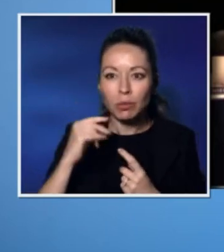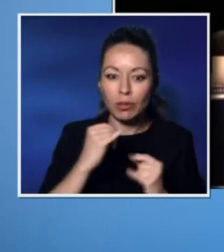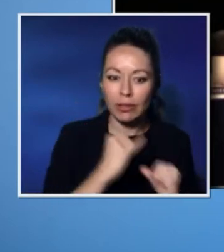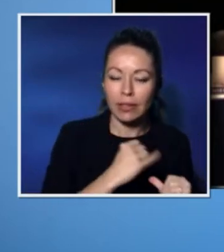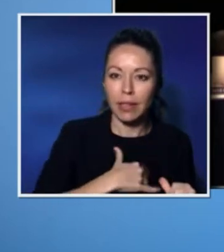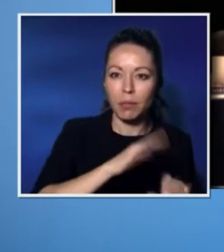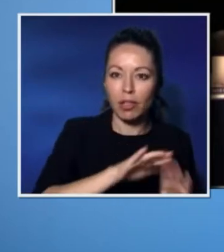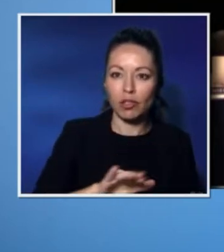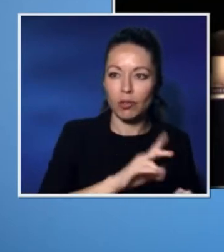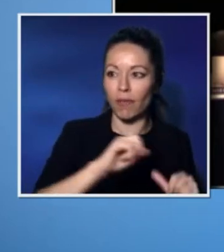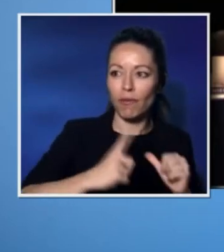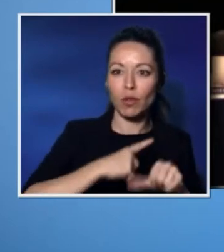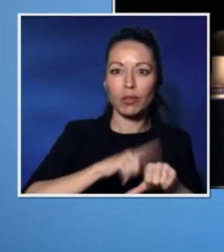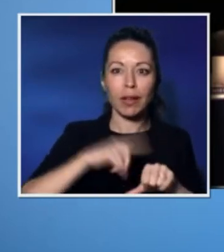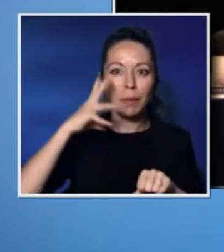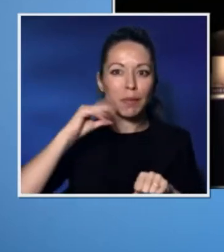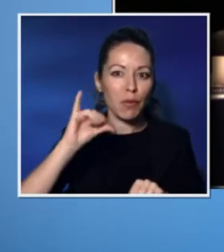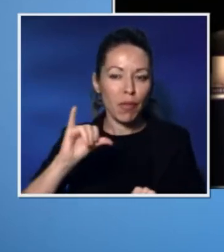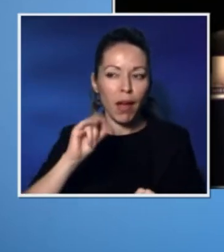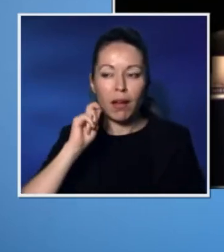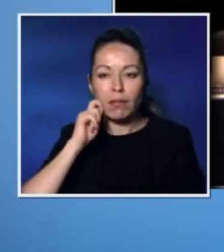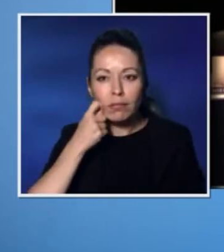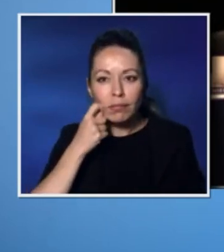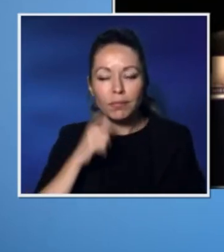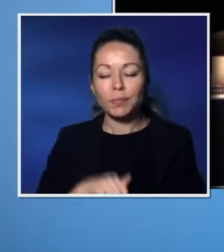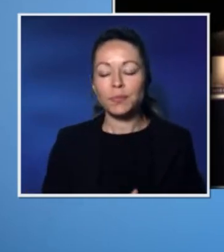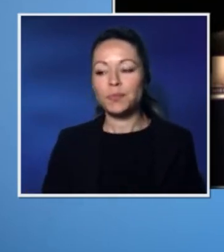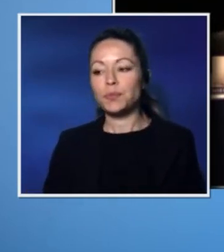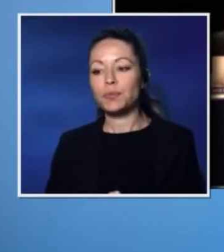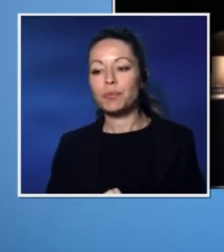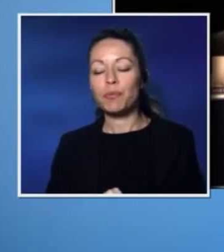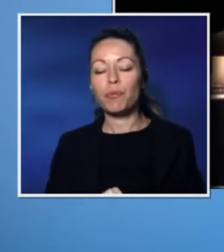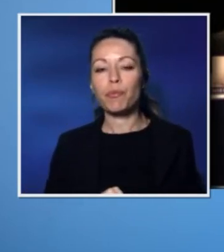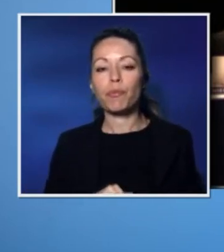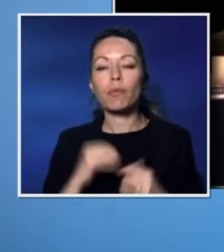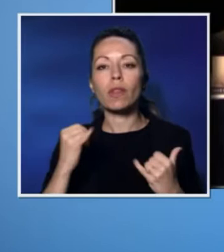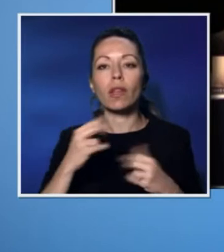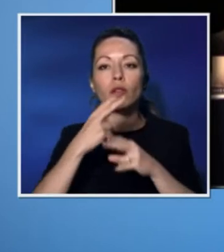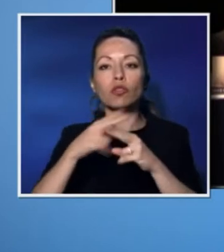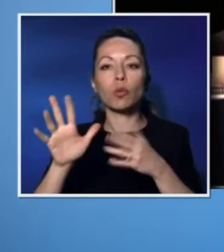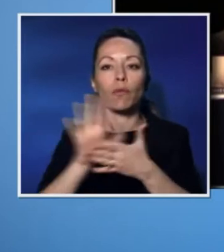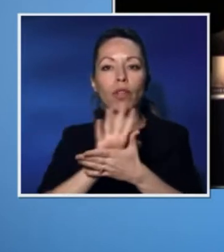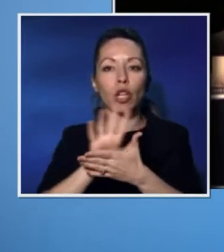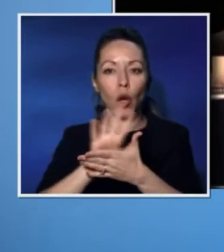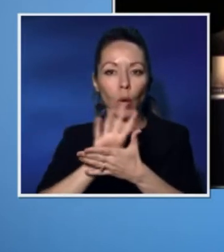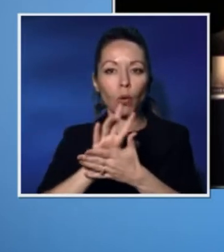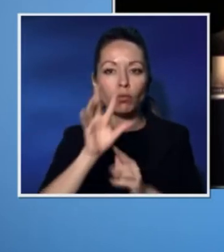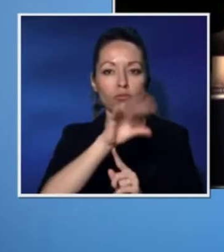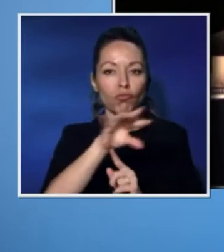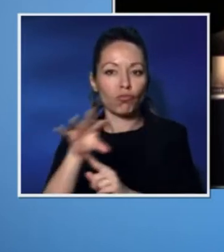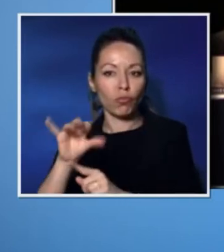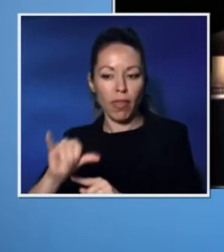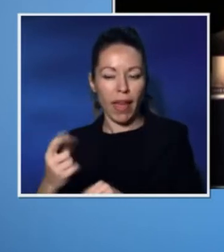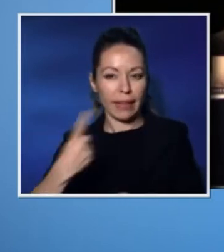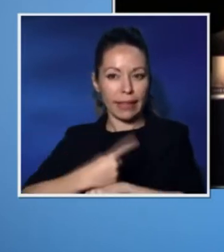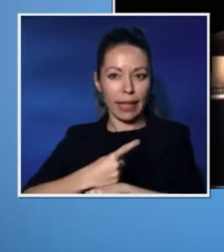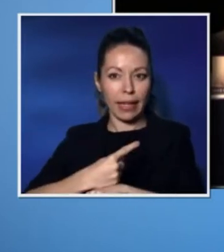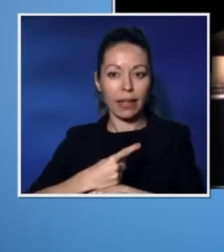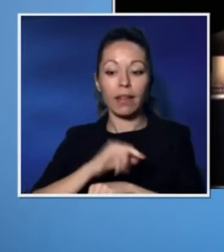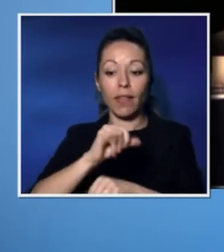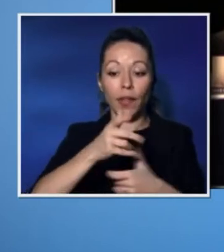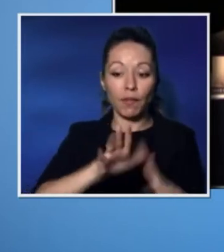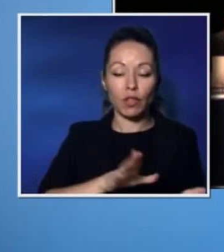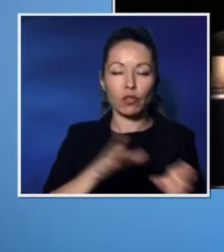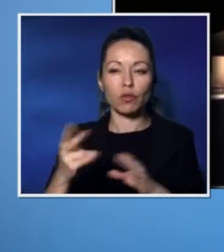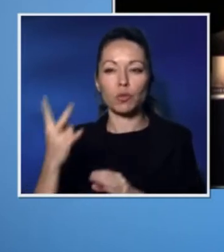condition for the first time. At this time, I would like to share with you a brief video of the day, and then I would like to invite two of our students to come up and